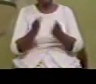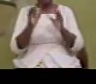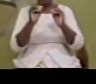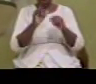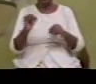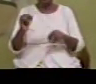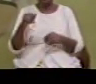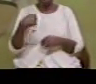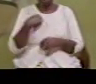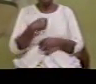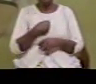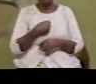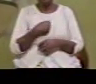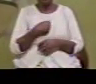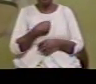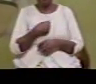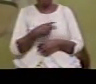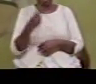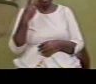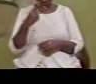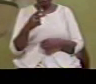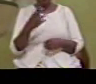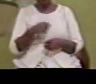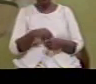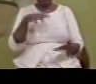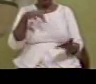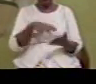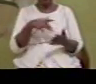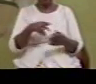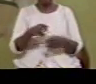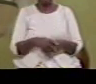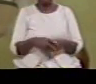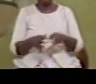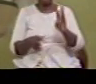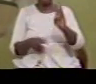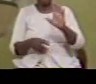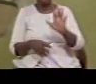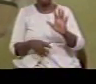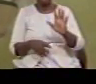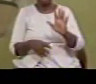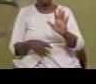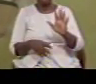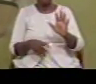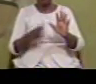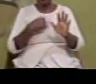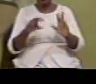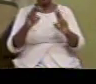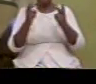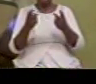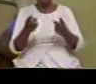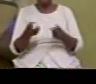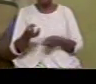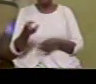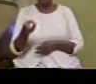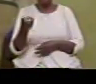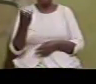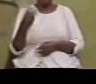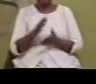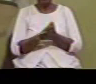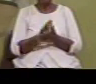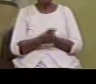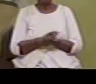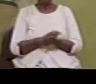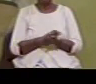our study in study 69. And the topic was sundering